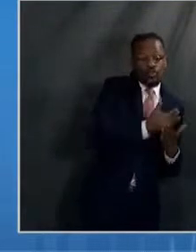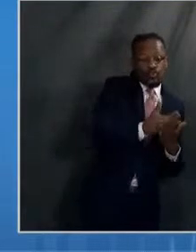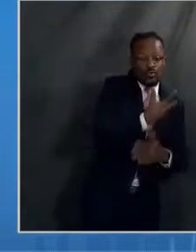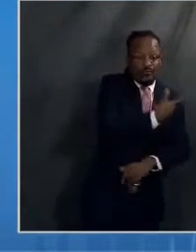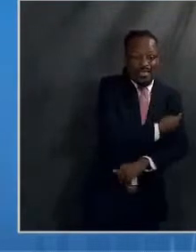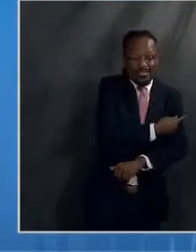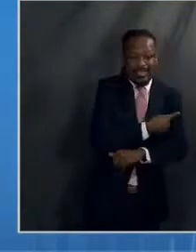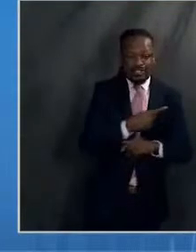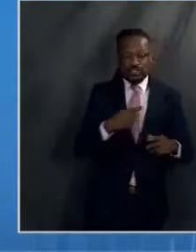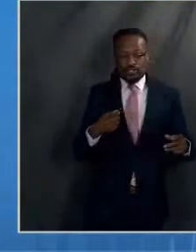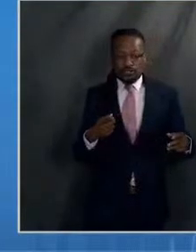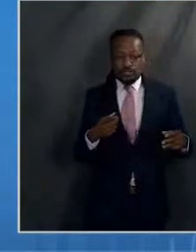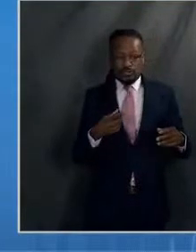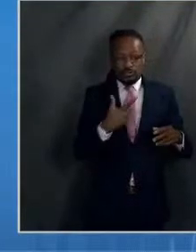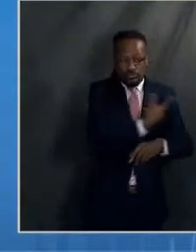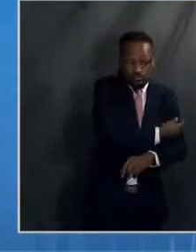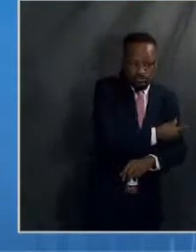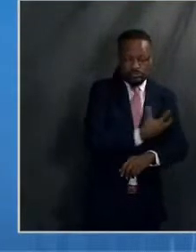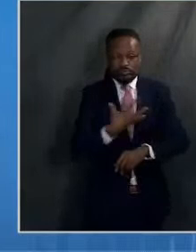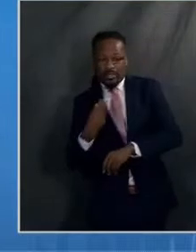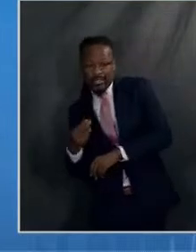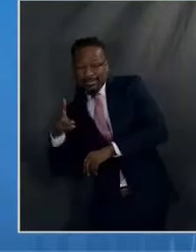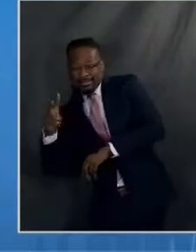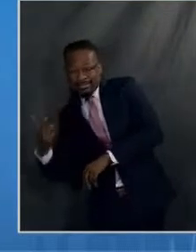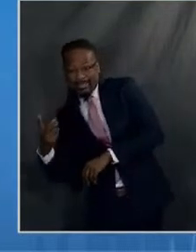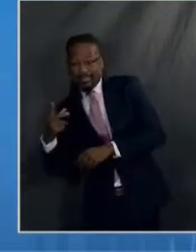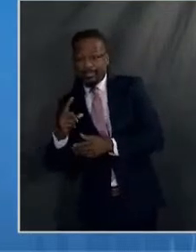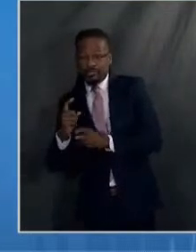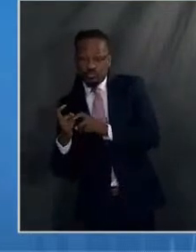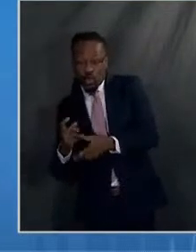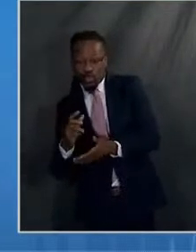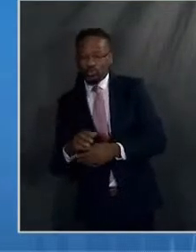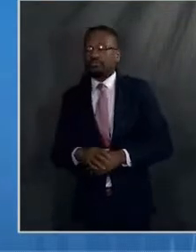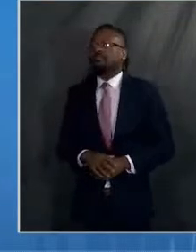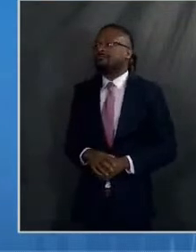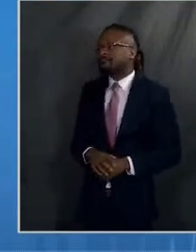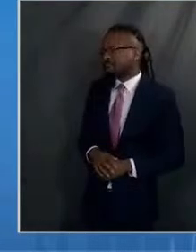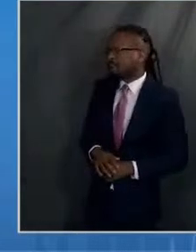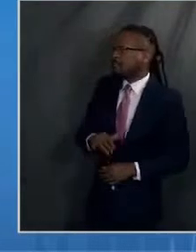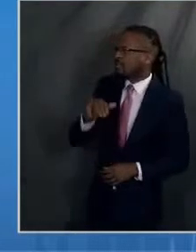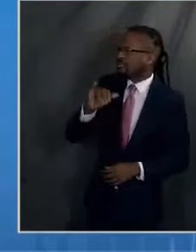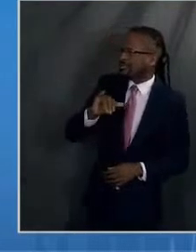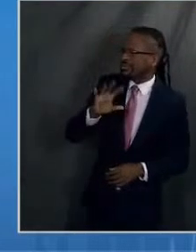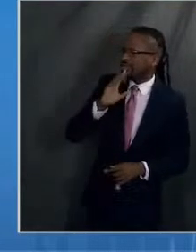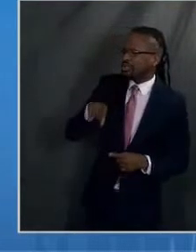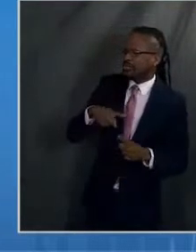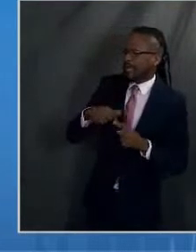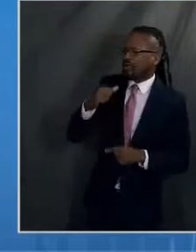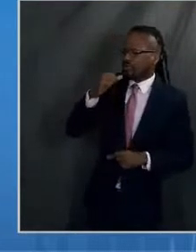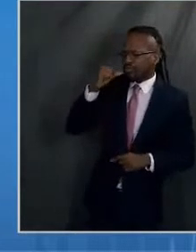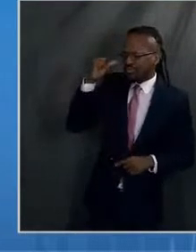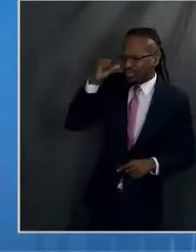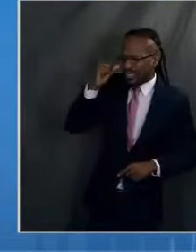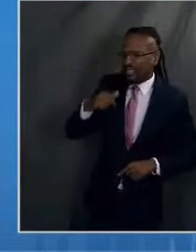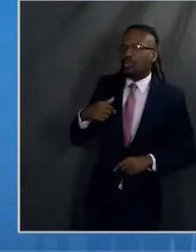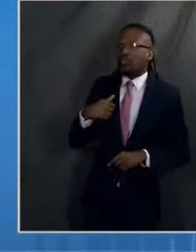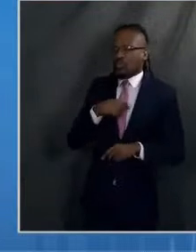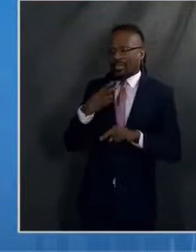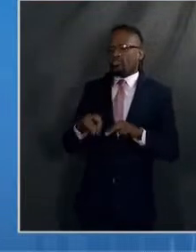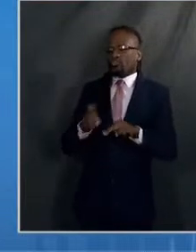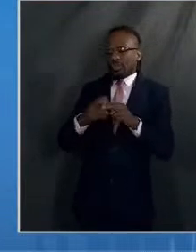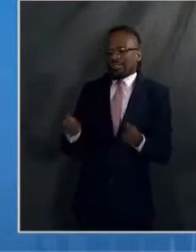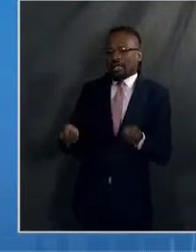vaccinations? So as we talked about, I believe yesterday, we've steadily increased the amount of vaccine that we